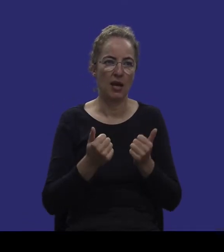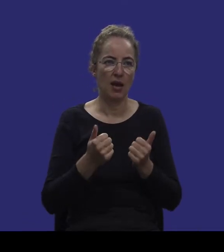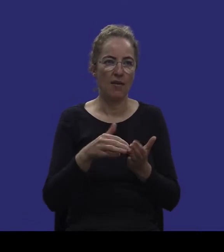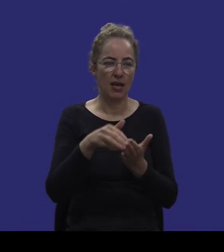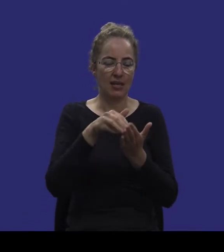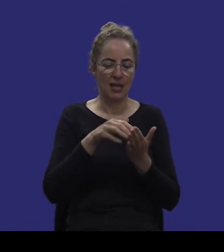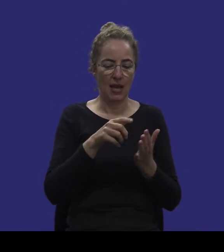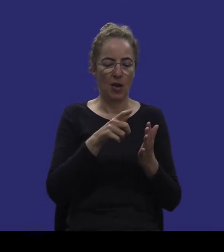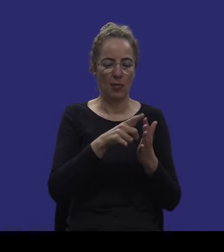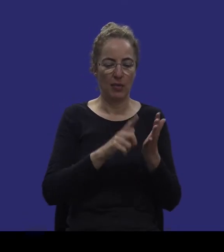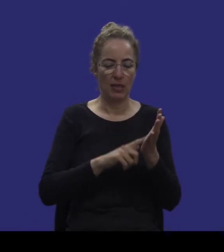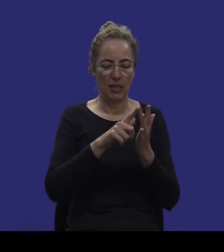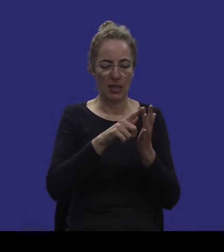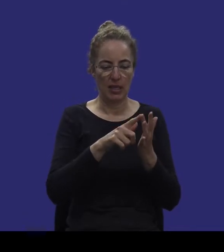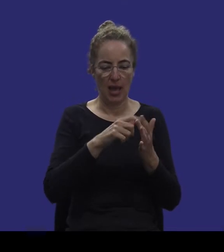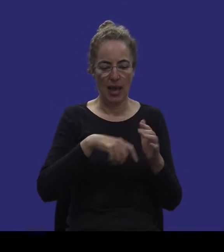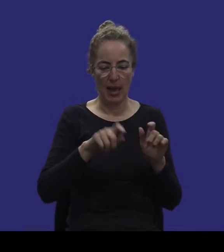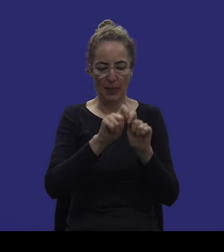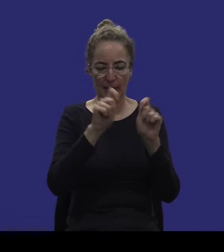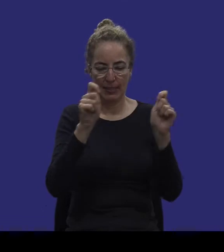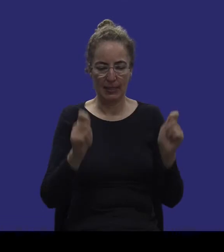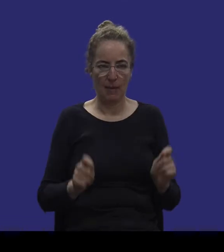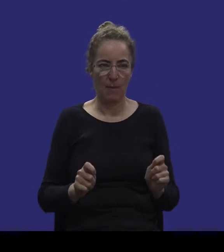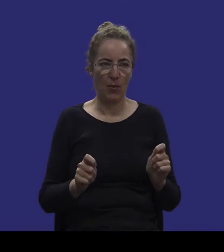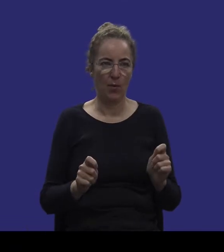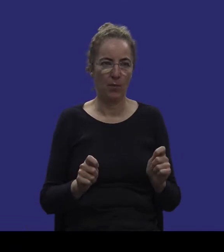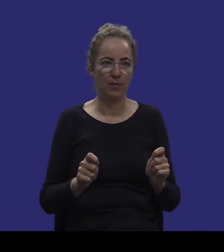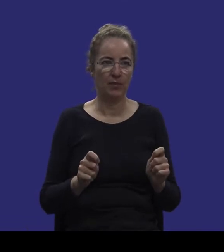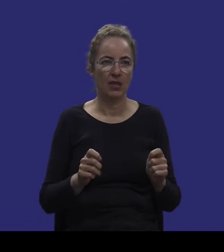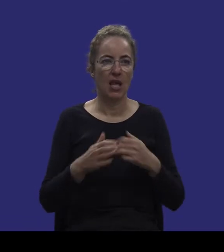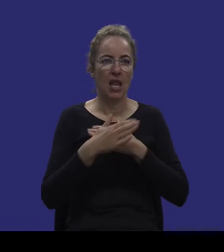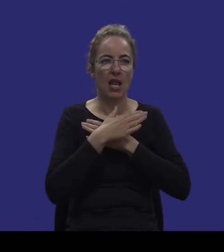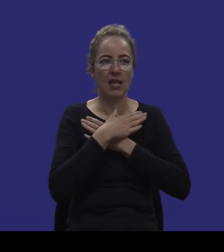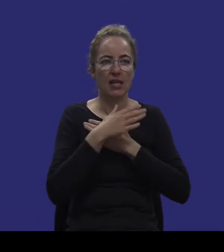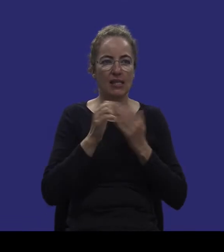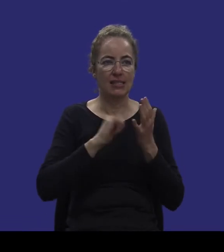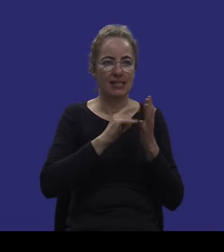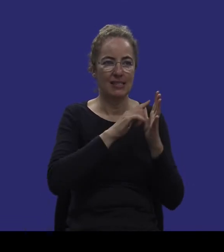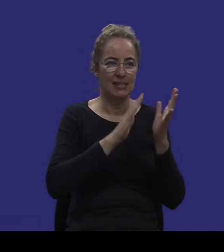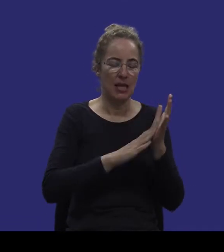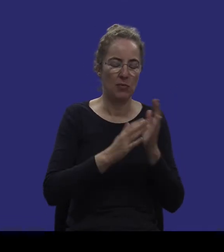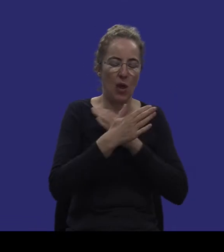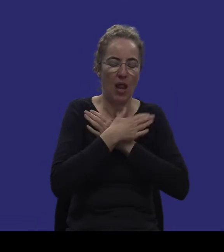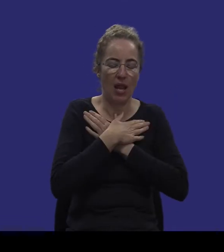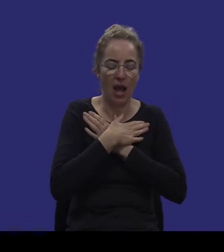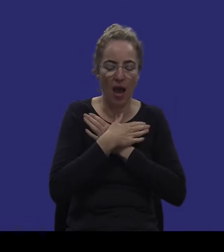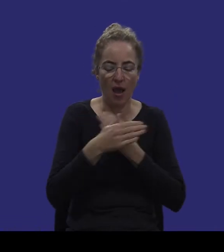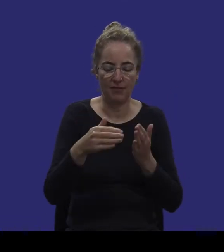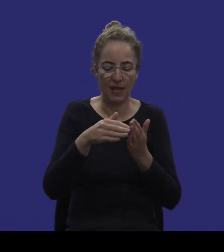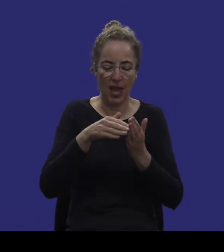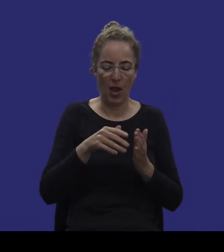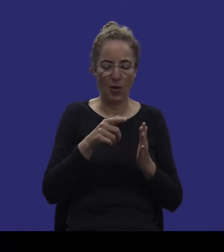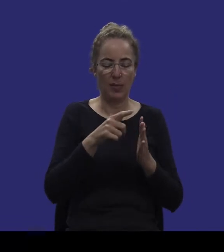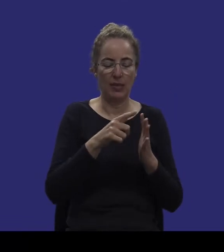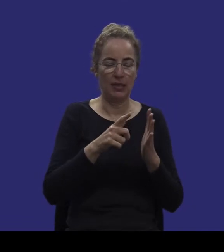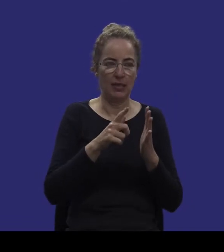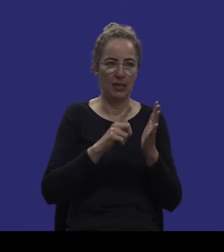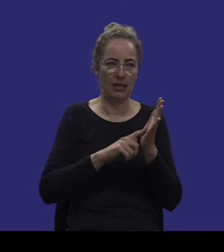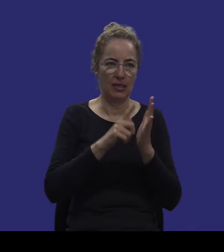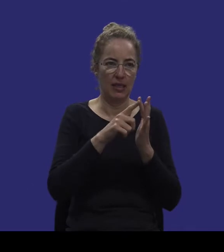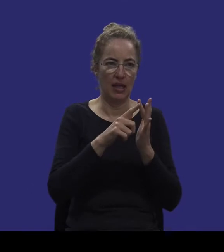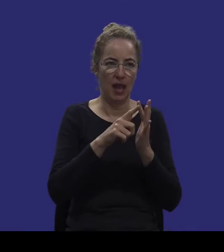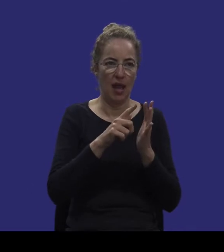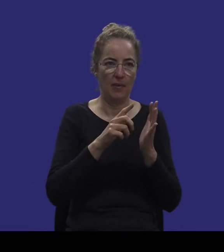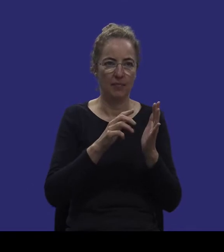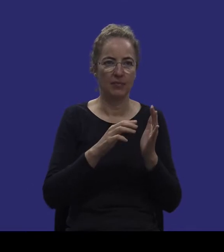temple. Samuel loved helping Eli. One night, Samuel was in bed.